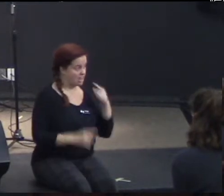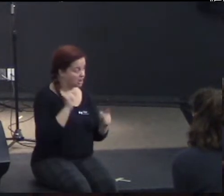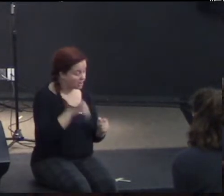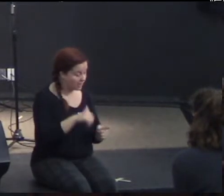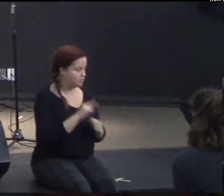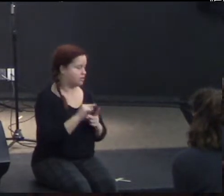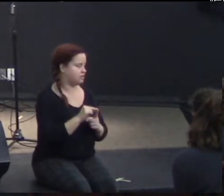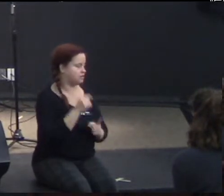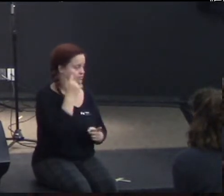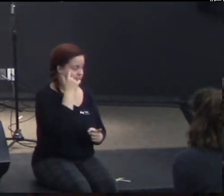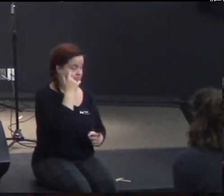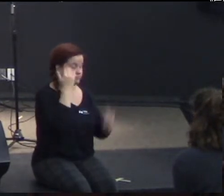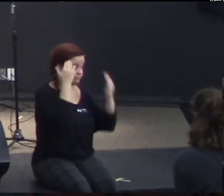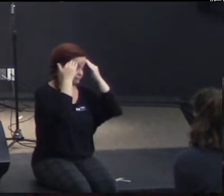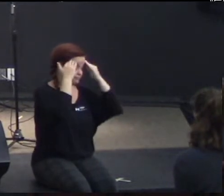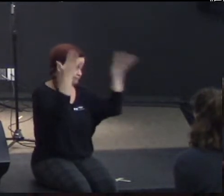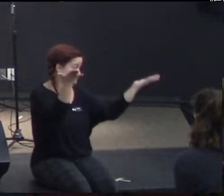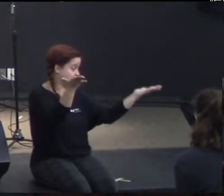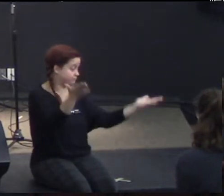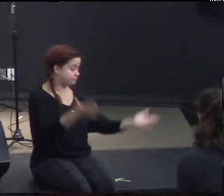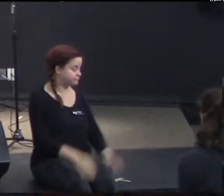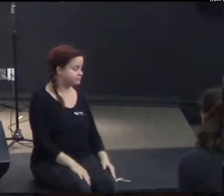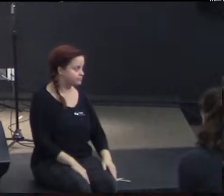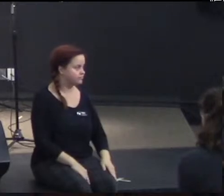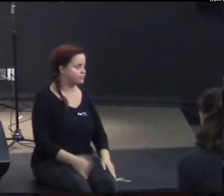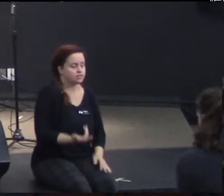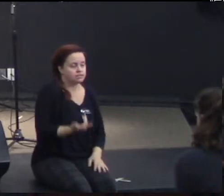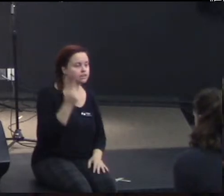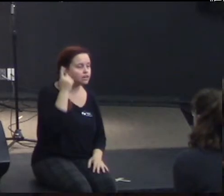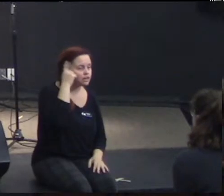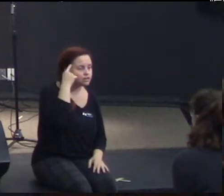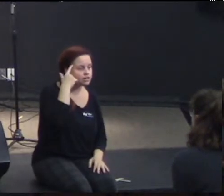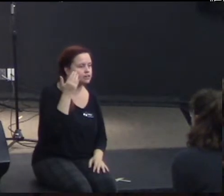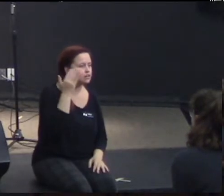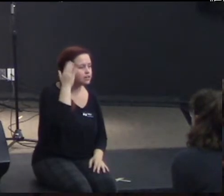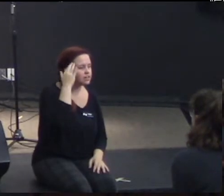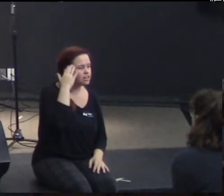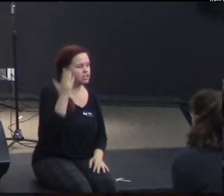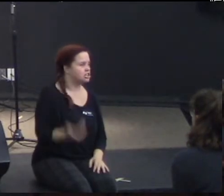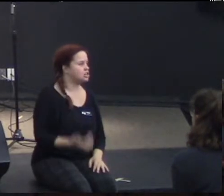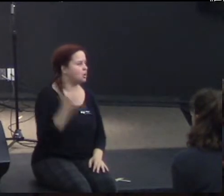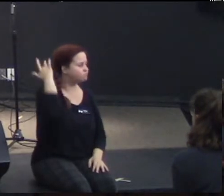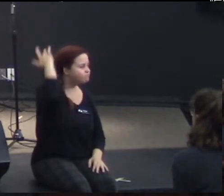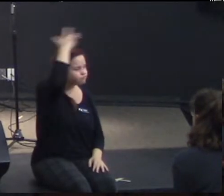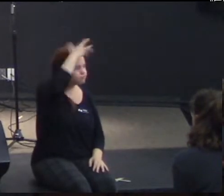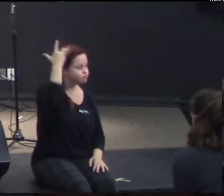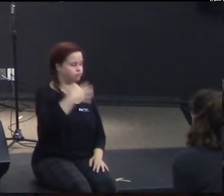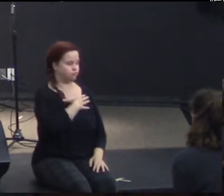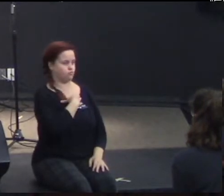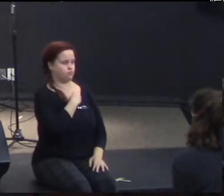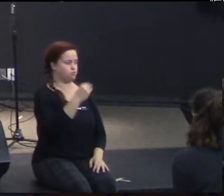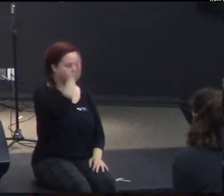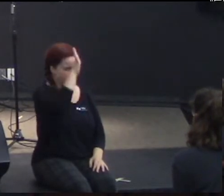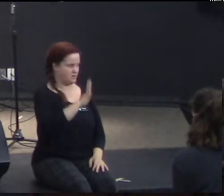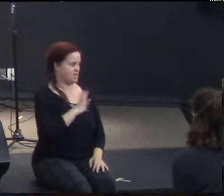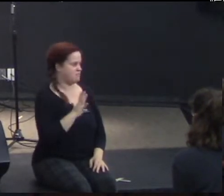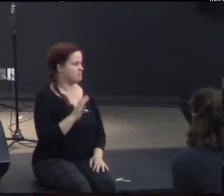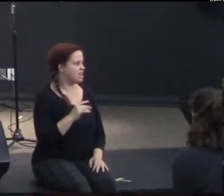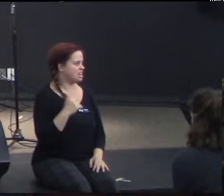I don't know. You know, then I thought, well, you know how all bald white guys look alike. Maybe she thought I was someone else.